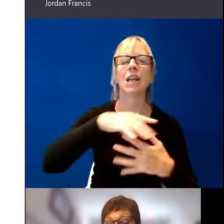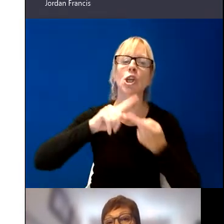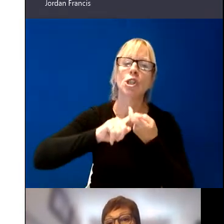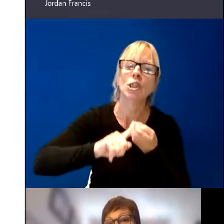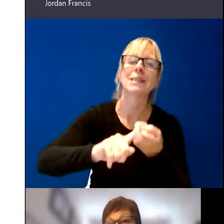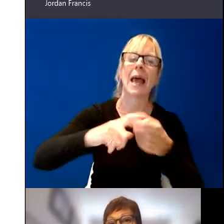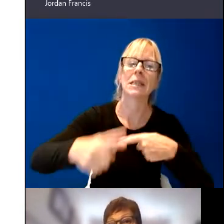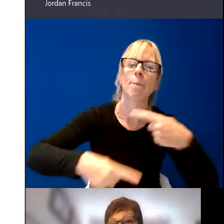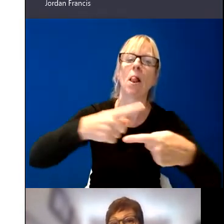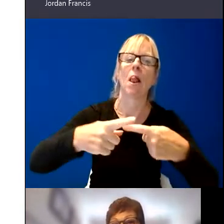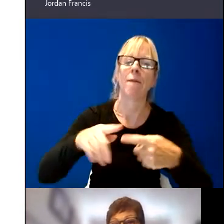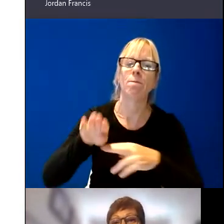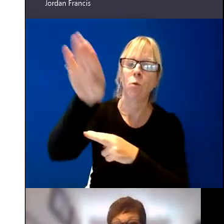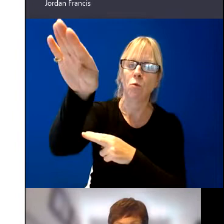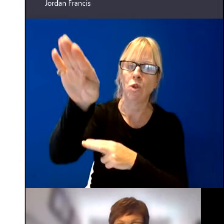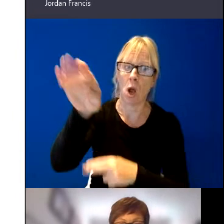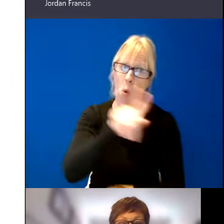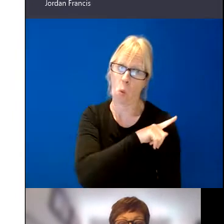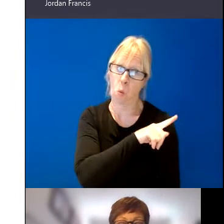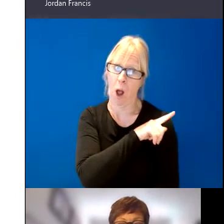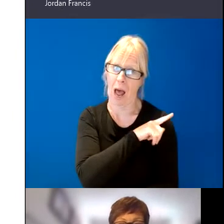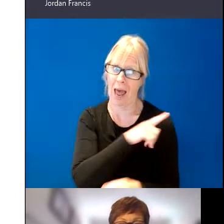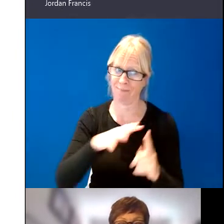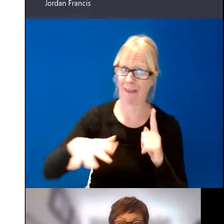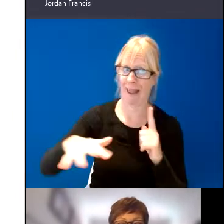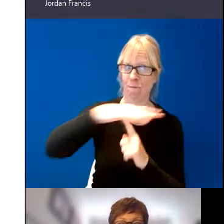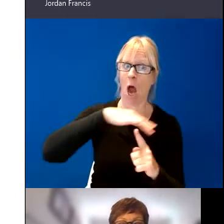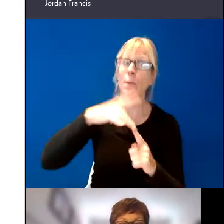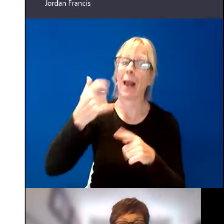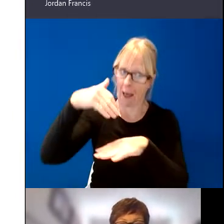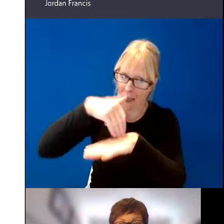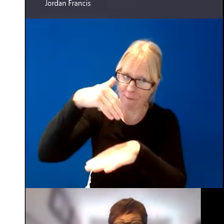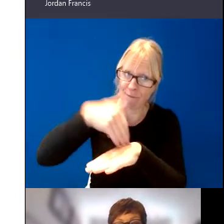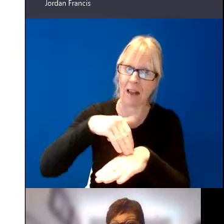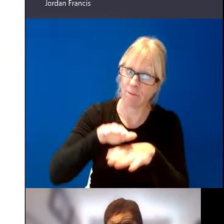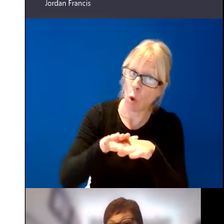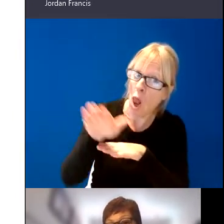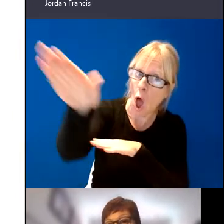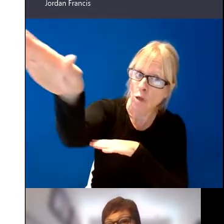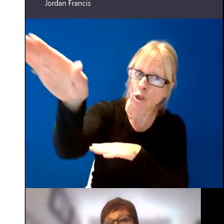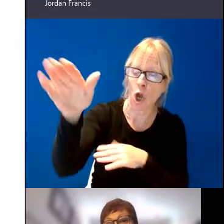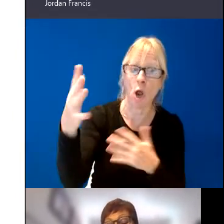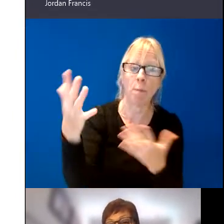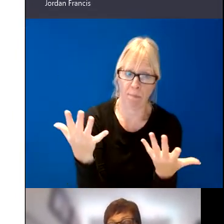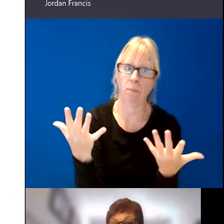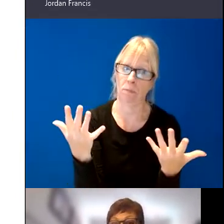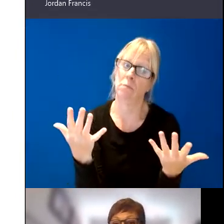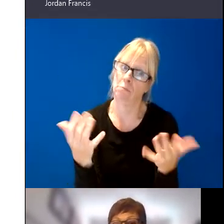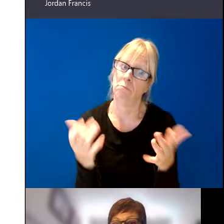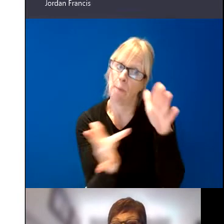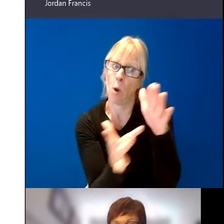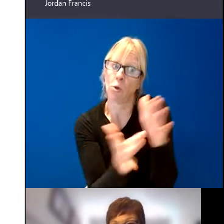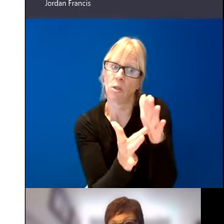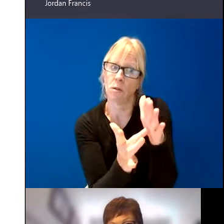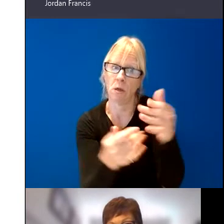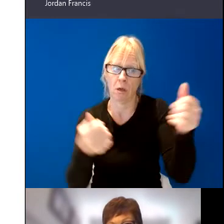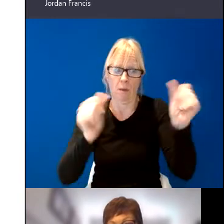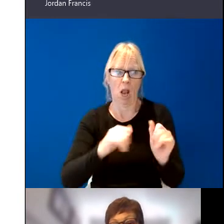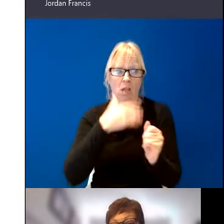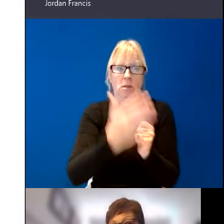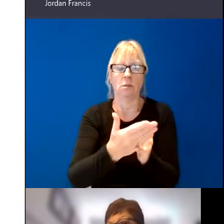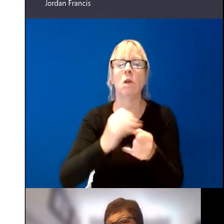is a big determinant of health for the long term. Really important for us to consider, and the legacy of COVID-19, which shone such a